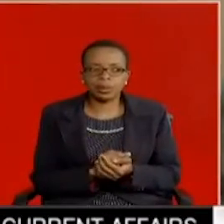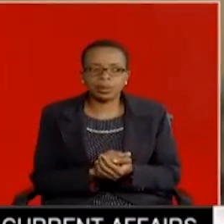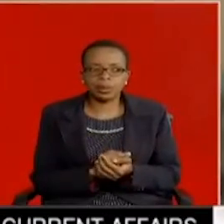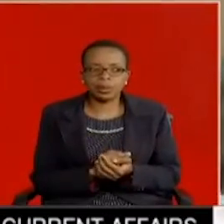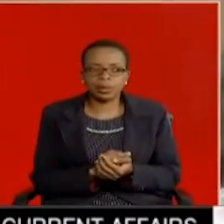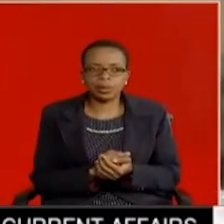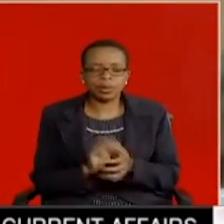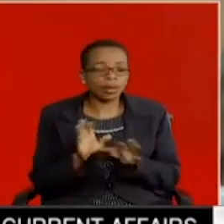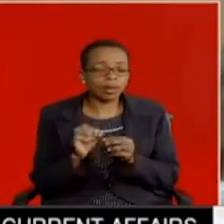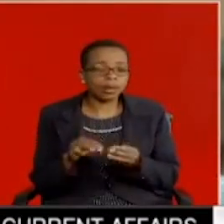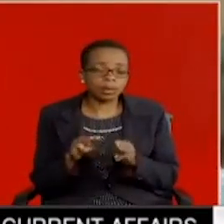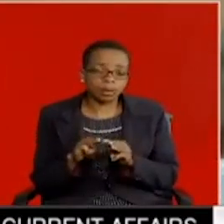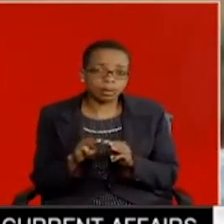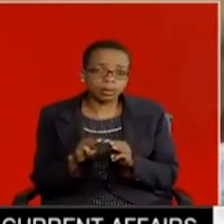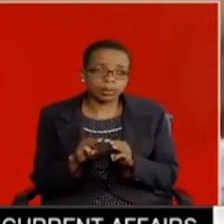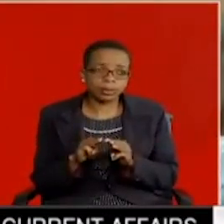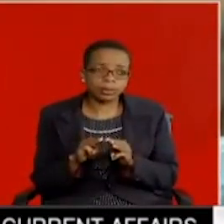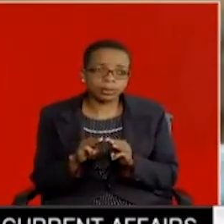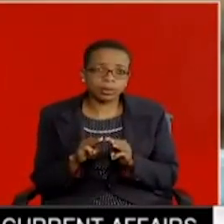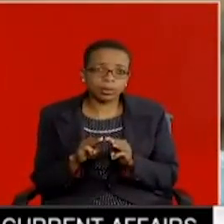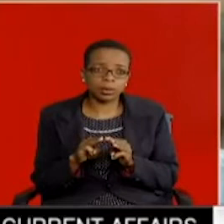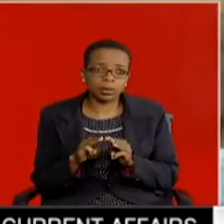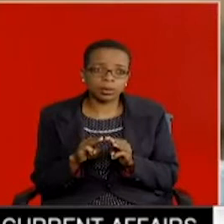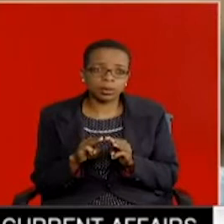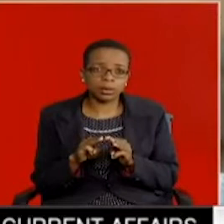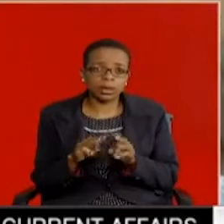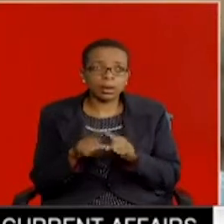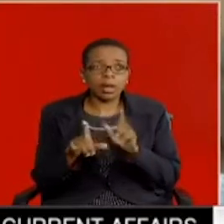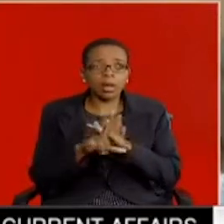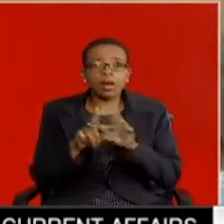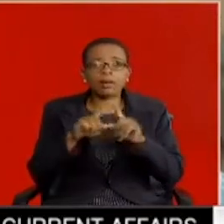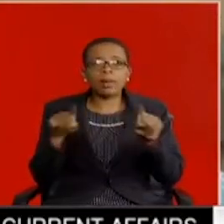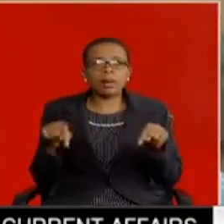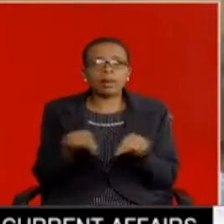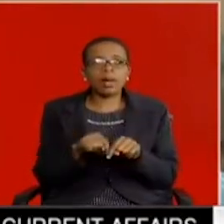Madam President, let me come now to the regulatory framework.